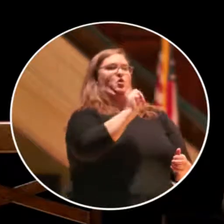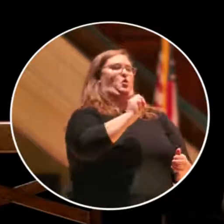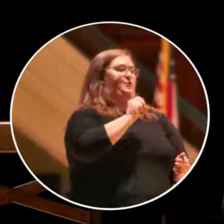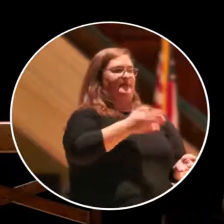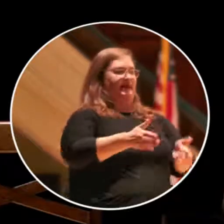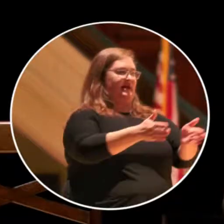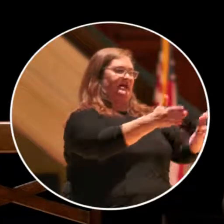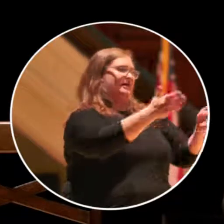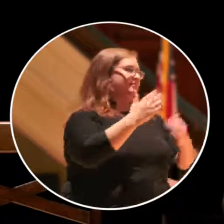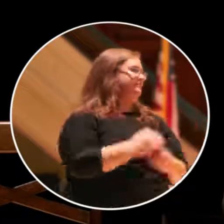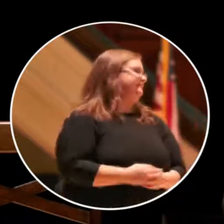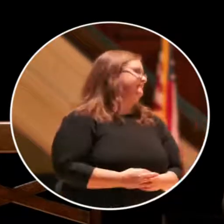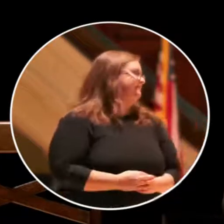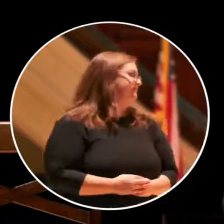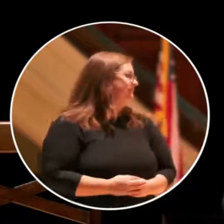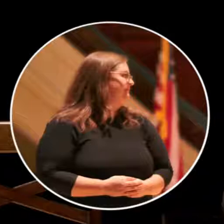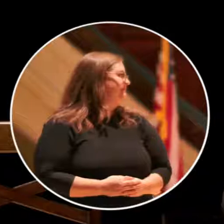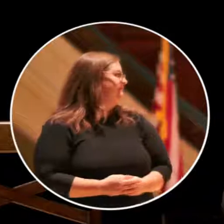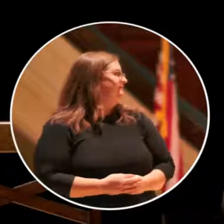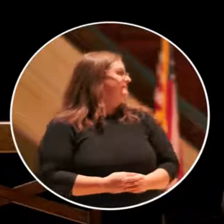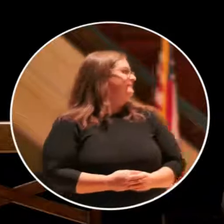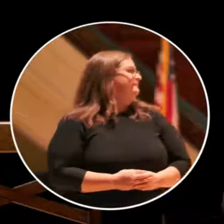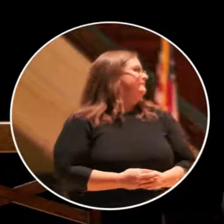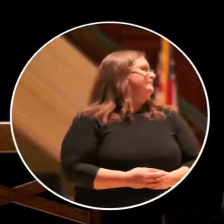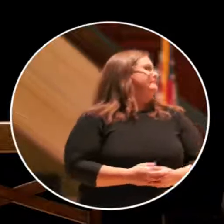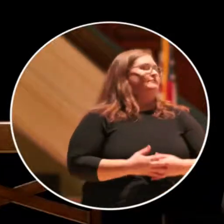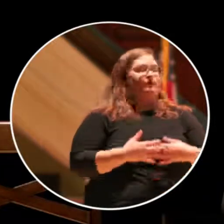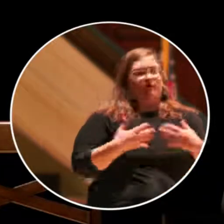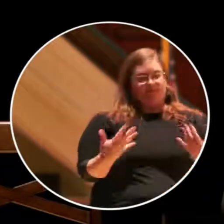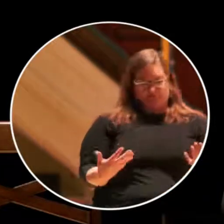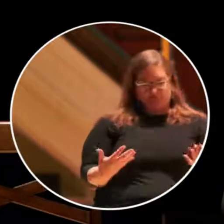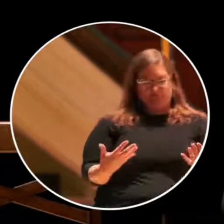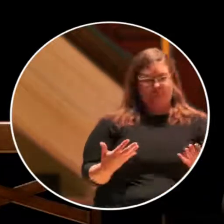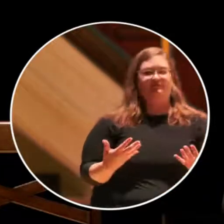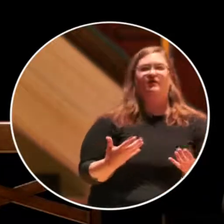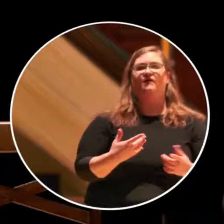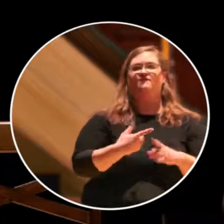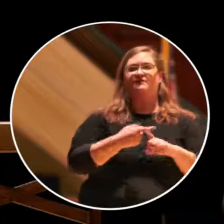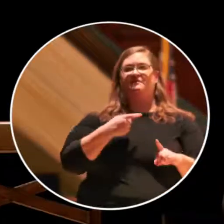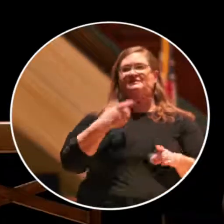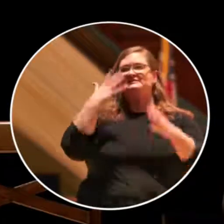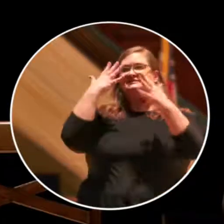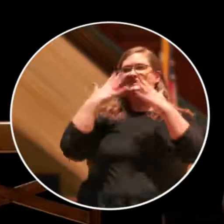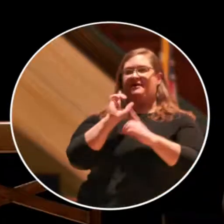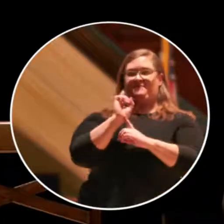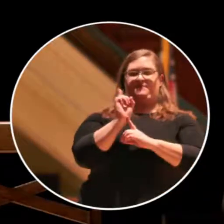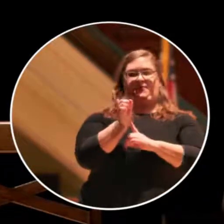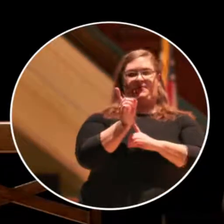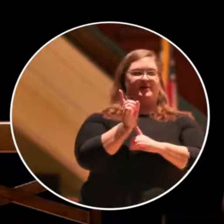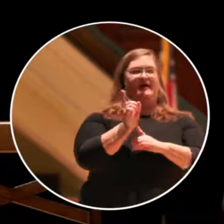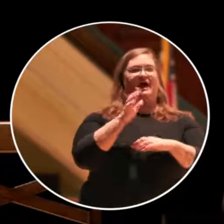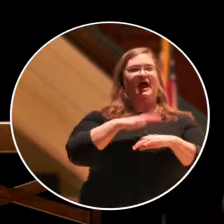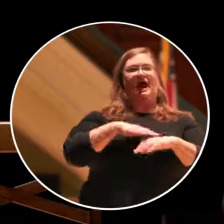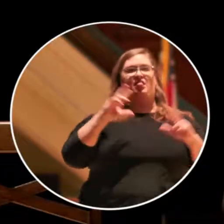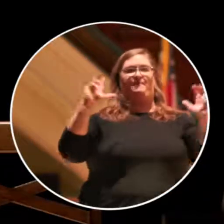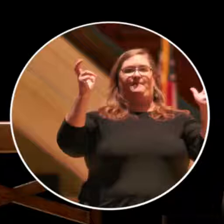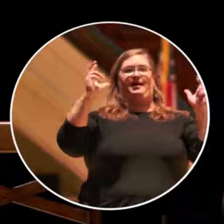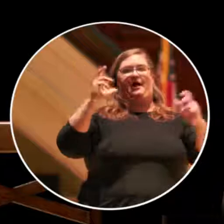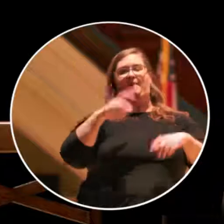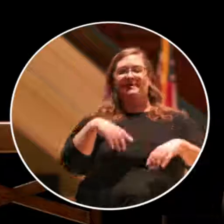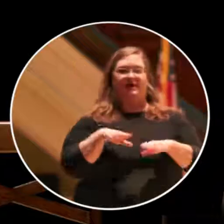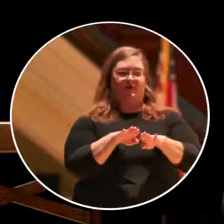So from this sobering moment on the basketball court, we now move to a very,